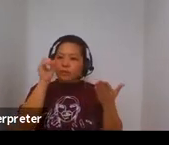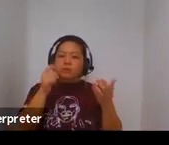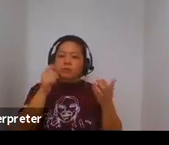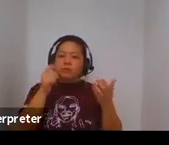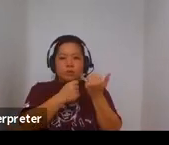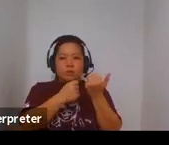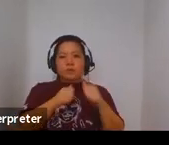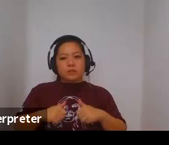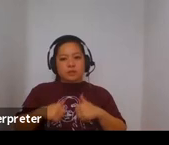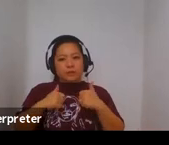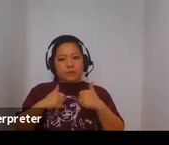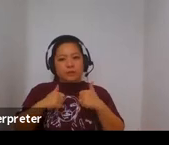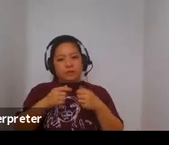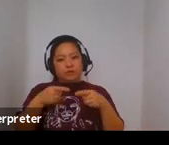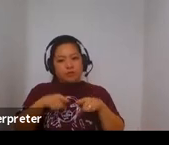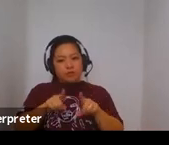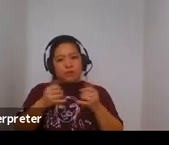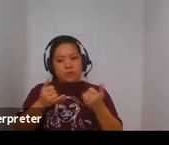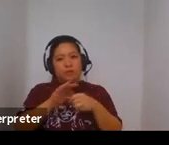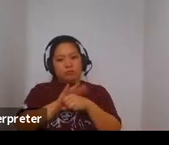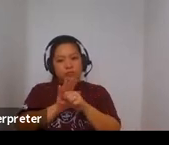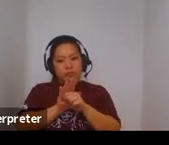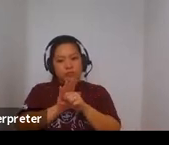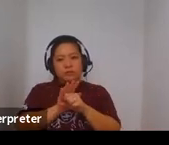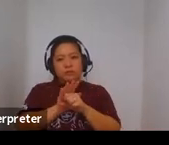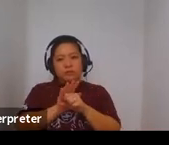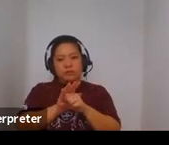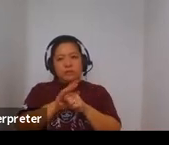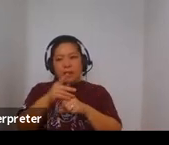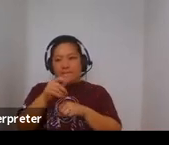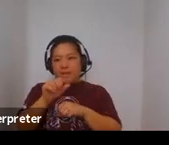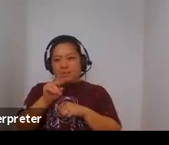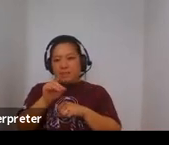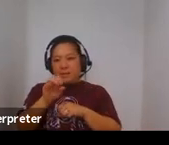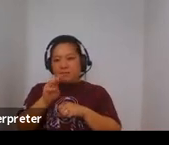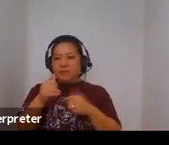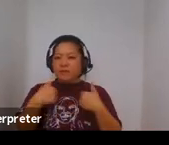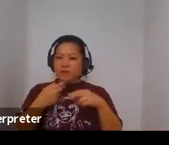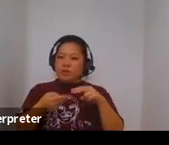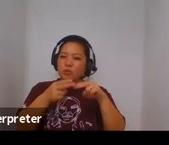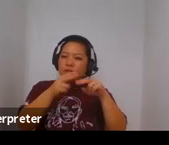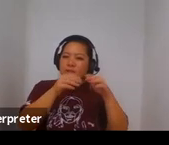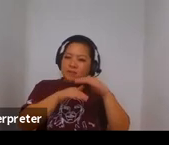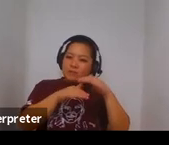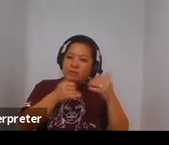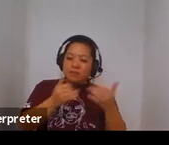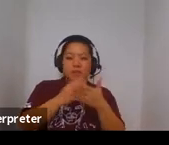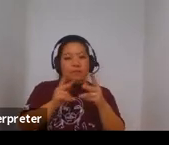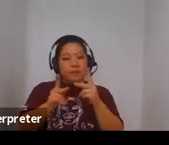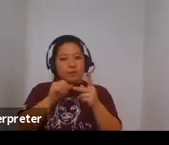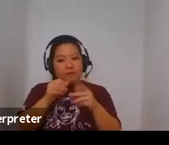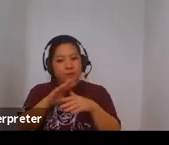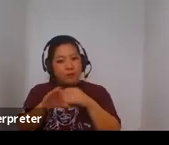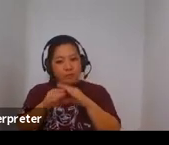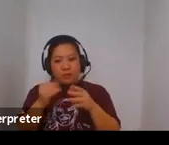supporting survivors during this pandemic is increased accessibility. Some people may not feel comfortable, and